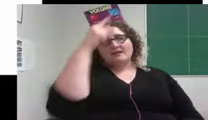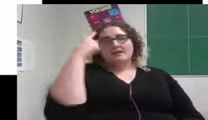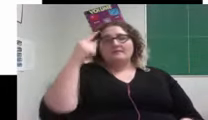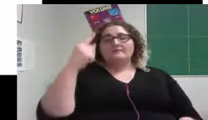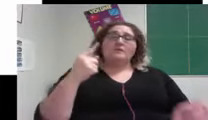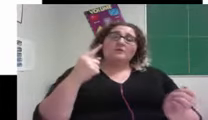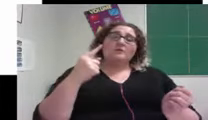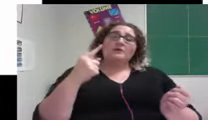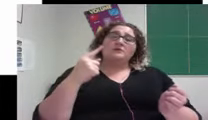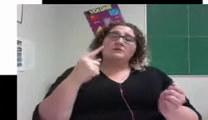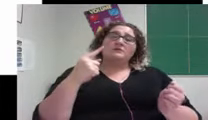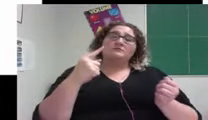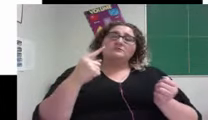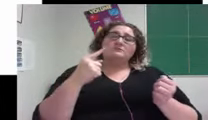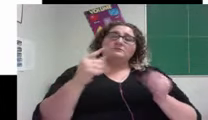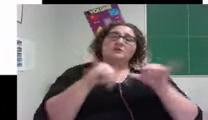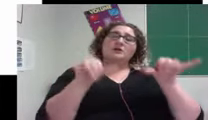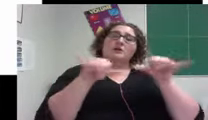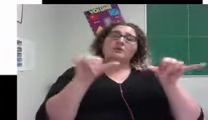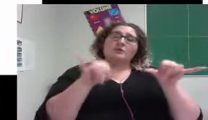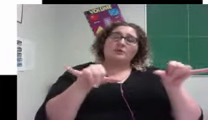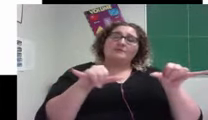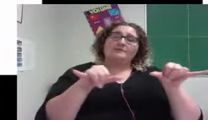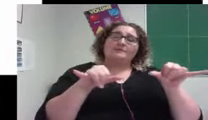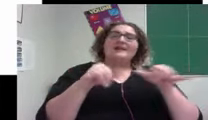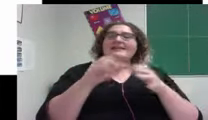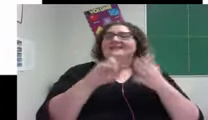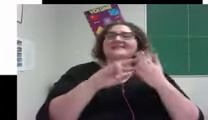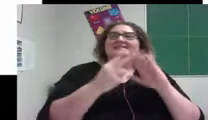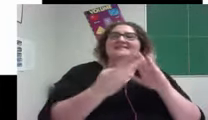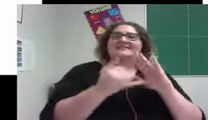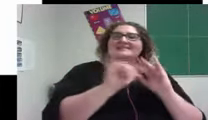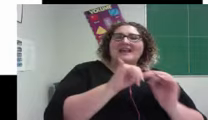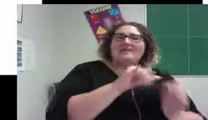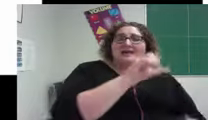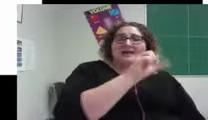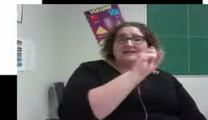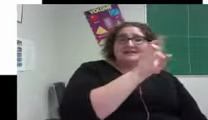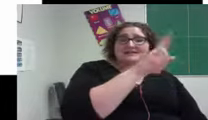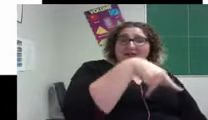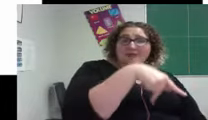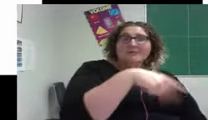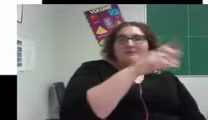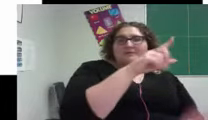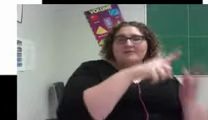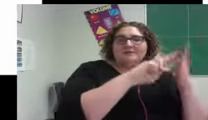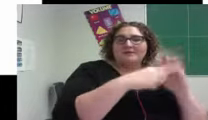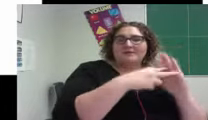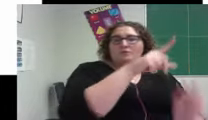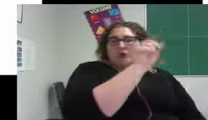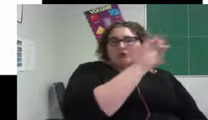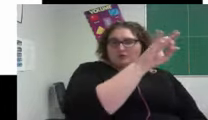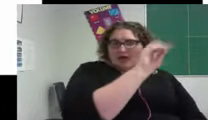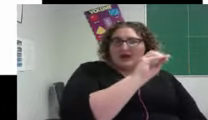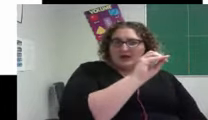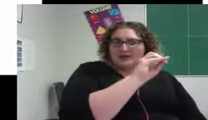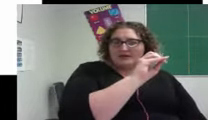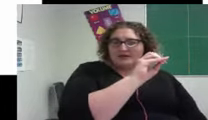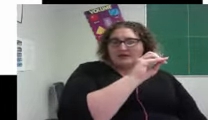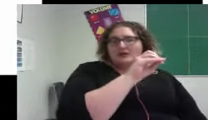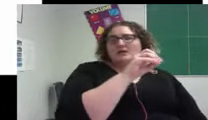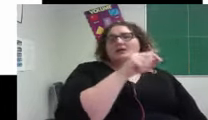if two angles are complementary to the same angle or congruent angles, then the two angles are congruent. So basically saying if angle 1 and 2 here